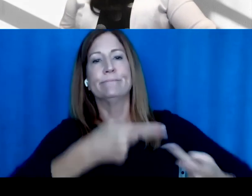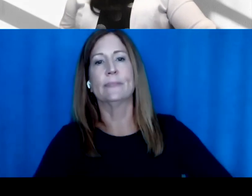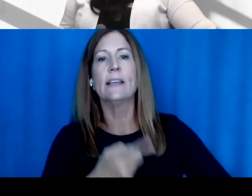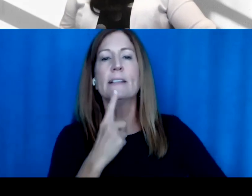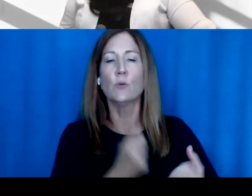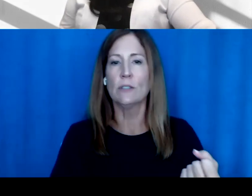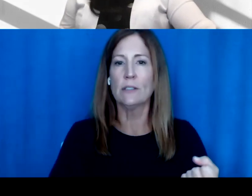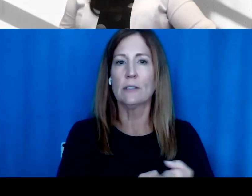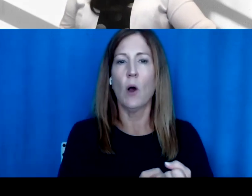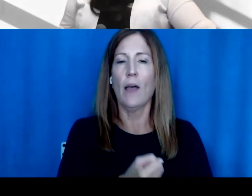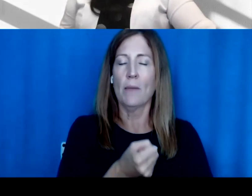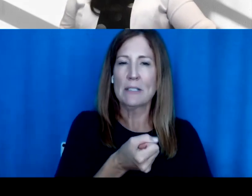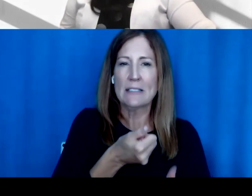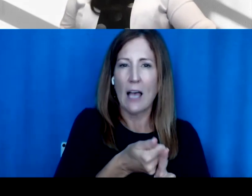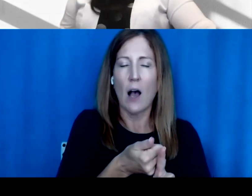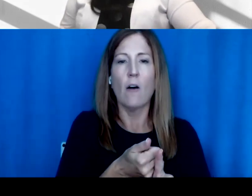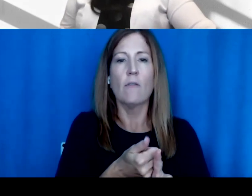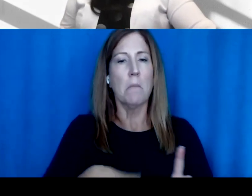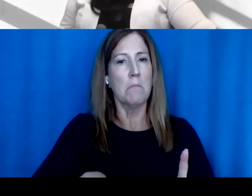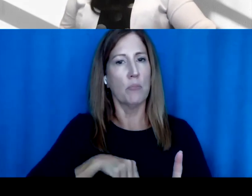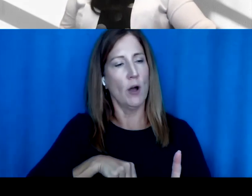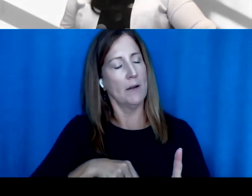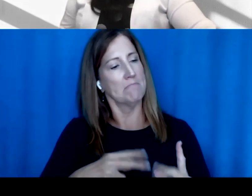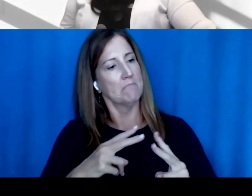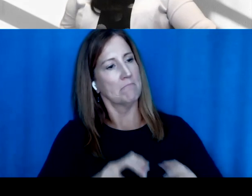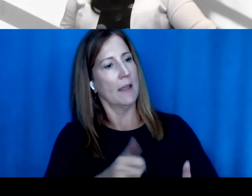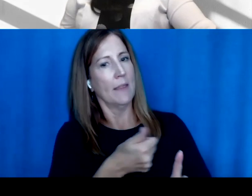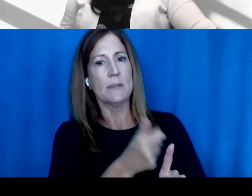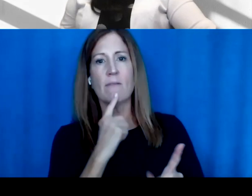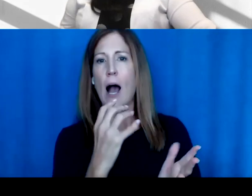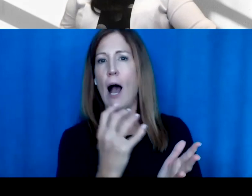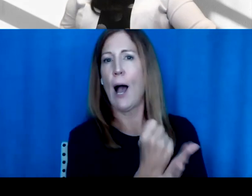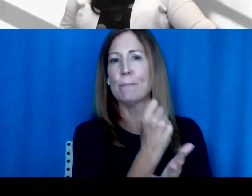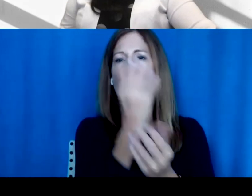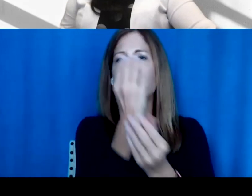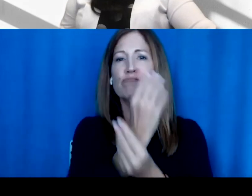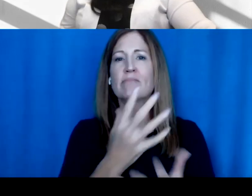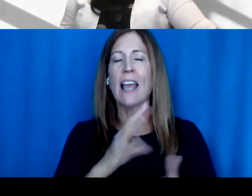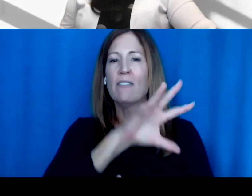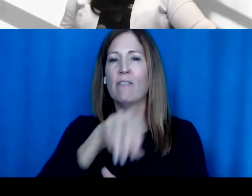themselves embrace and see themselves as having an opportunity to be a part of the solution.